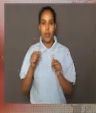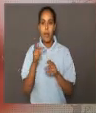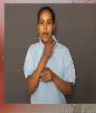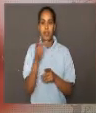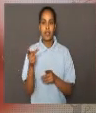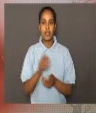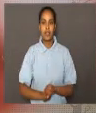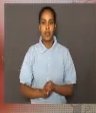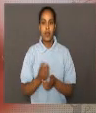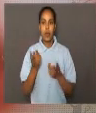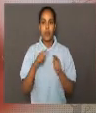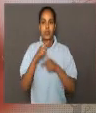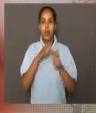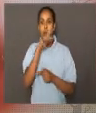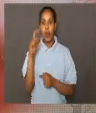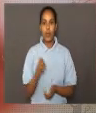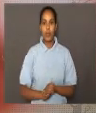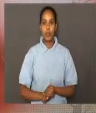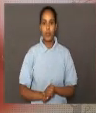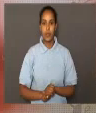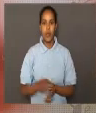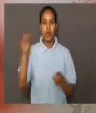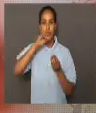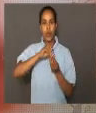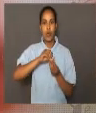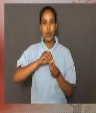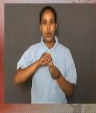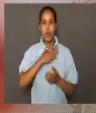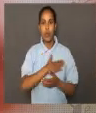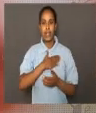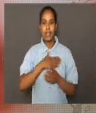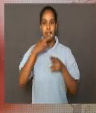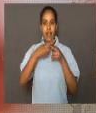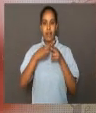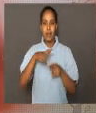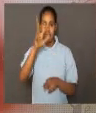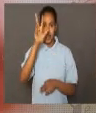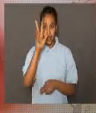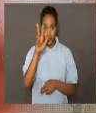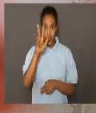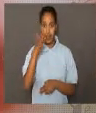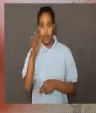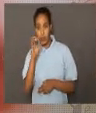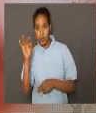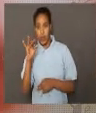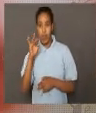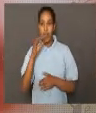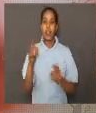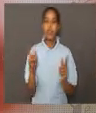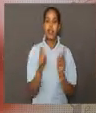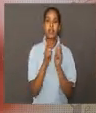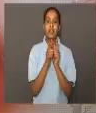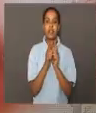solute particles? Where do they go? Also, please name the